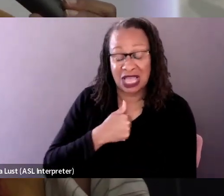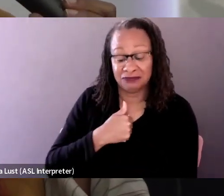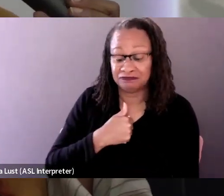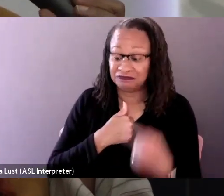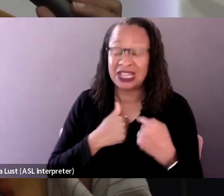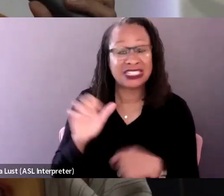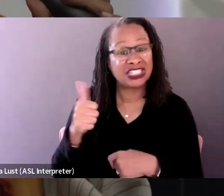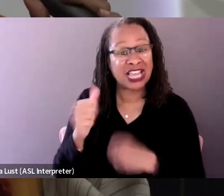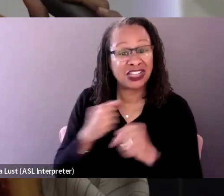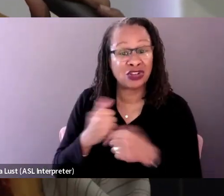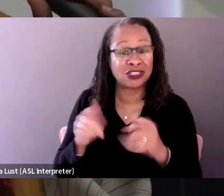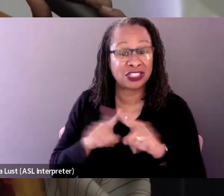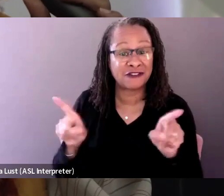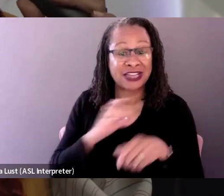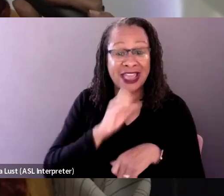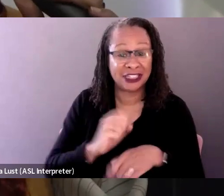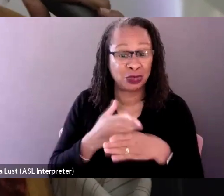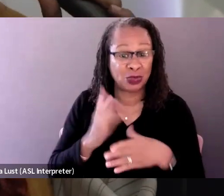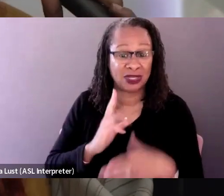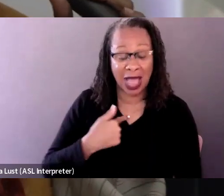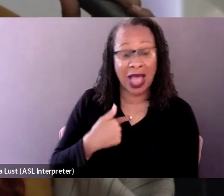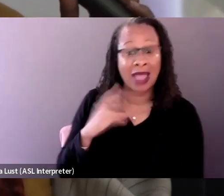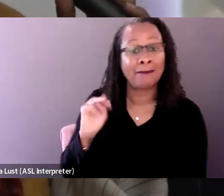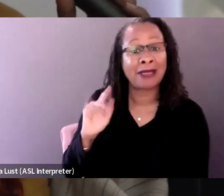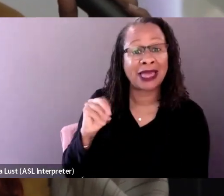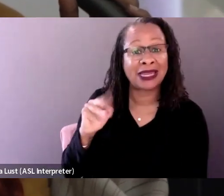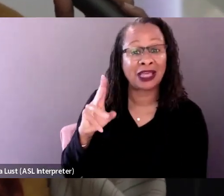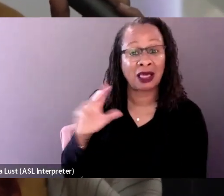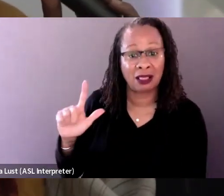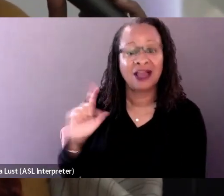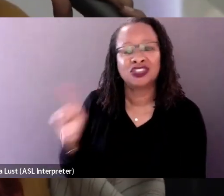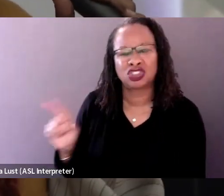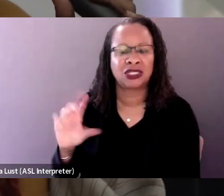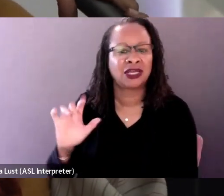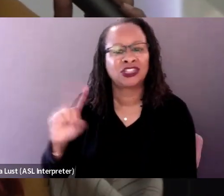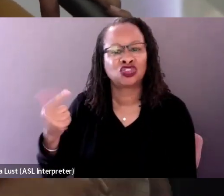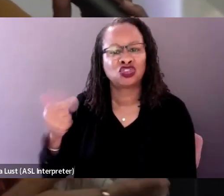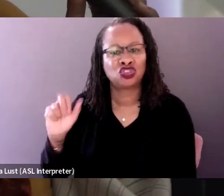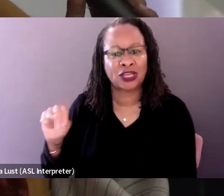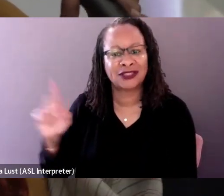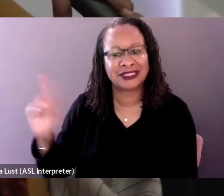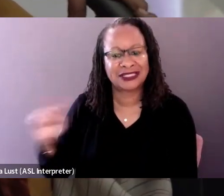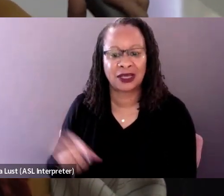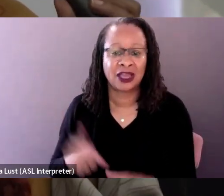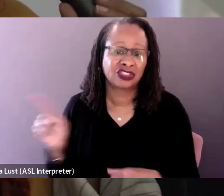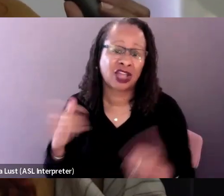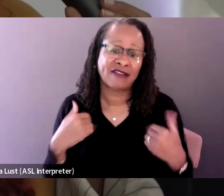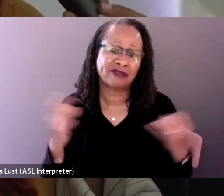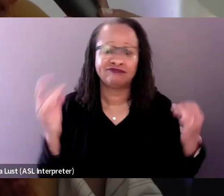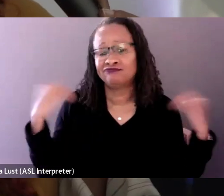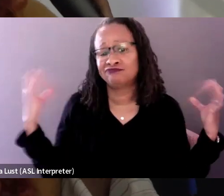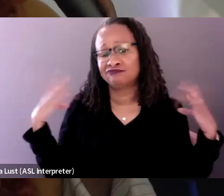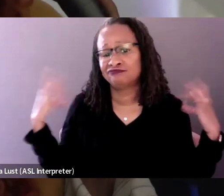that coming into this project, I had that kind of ambivalent approach of it's all there. You can't, the FBI